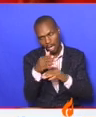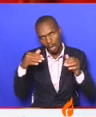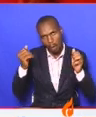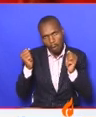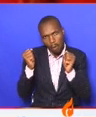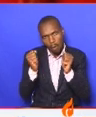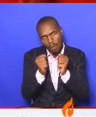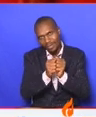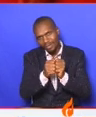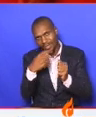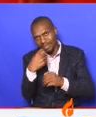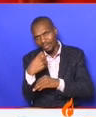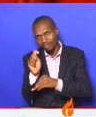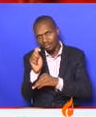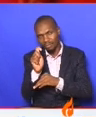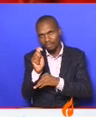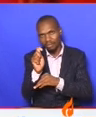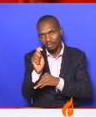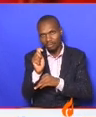the